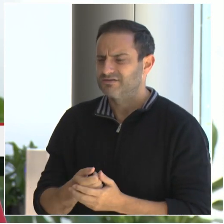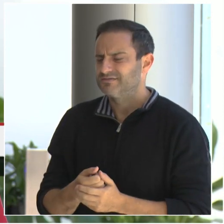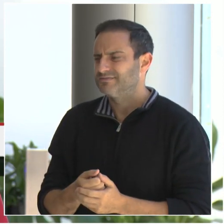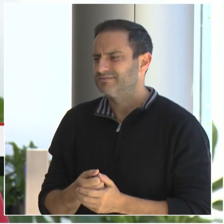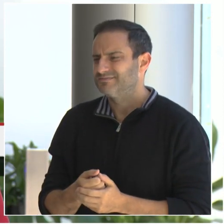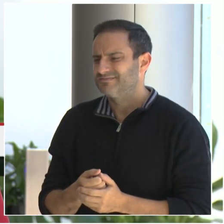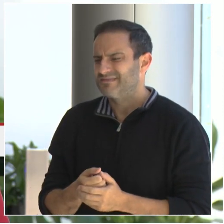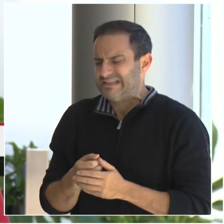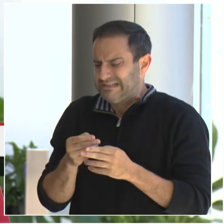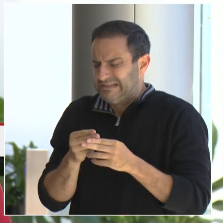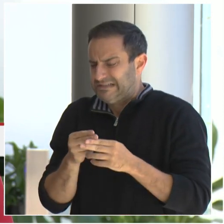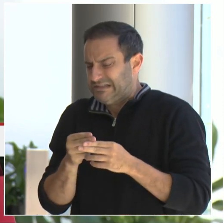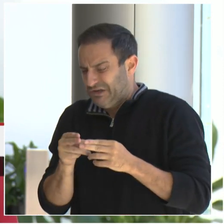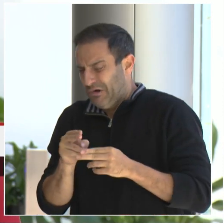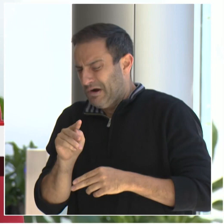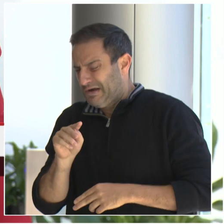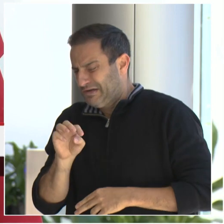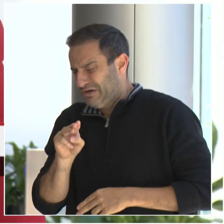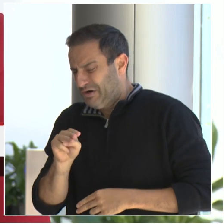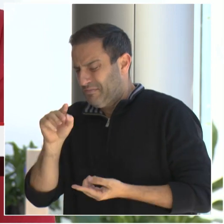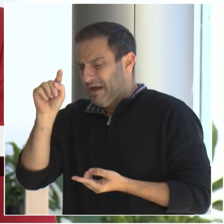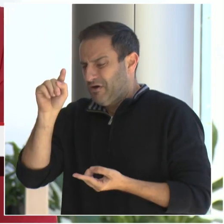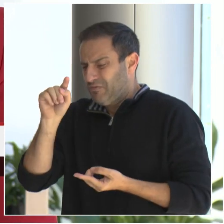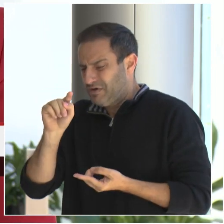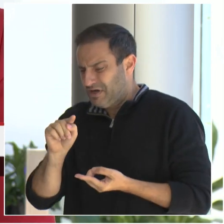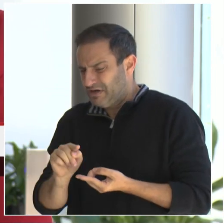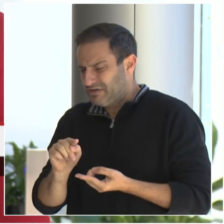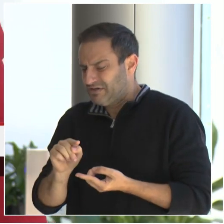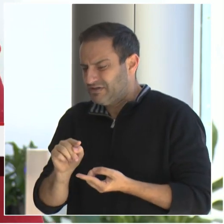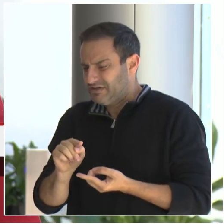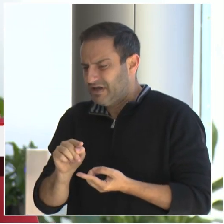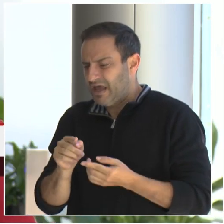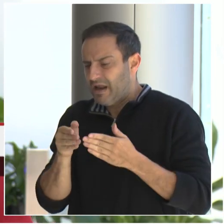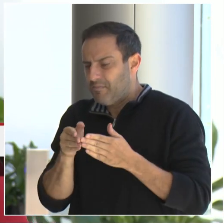hopefully short-term, reductions in